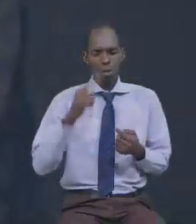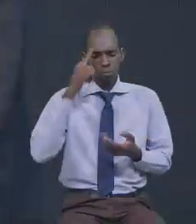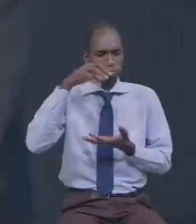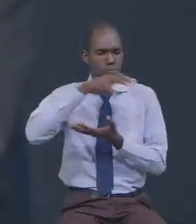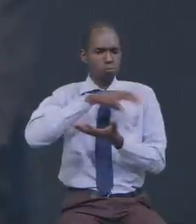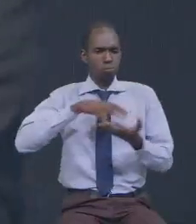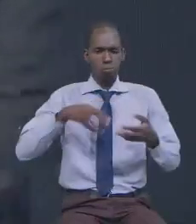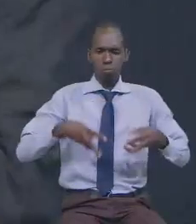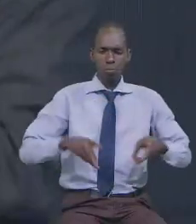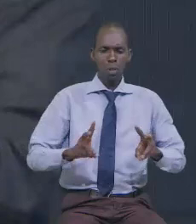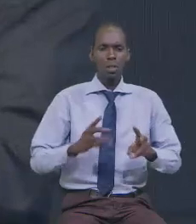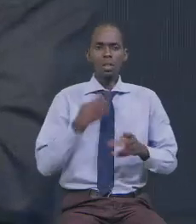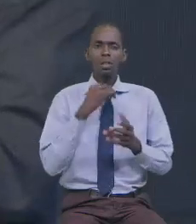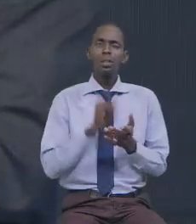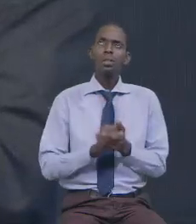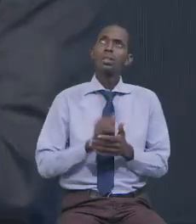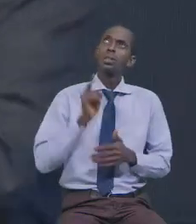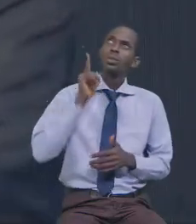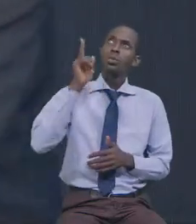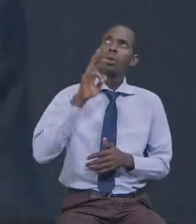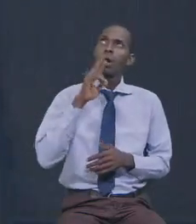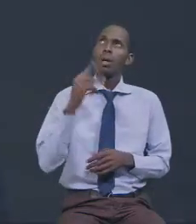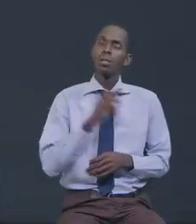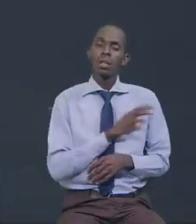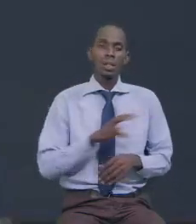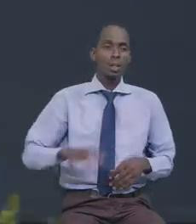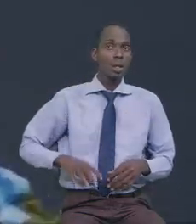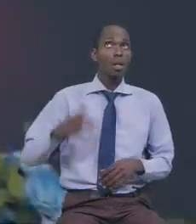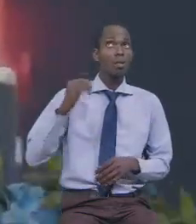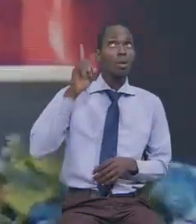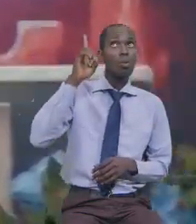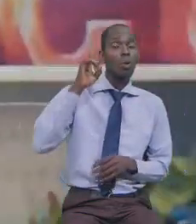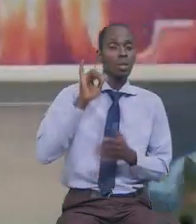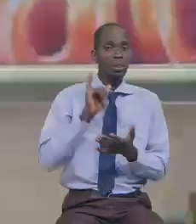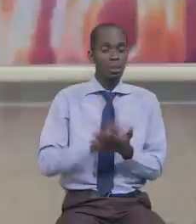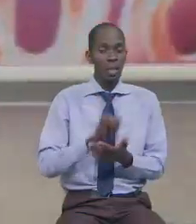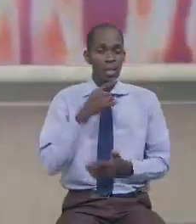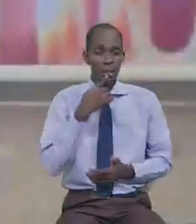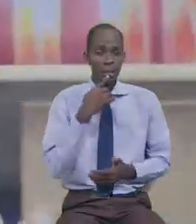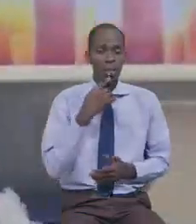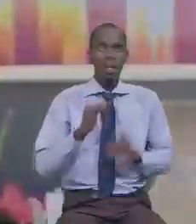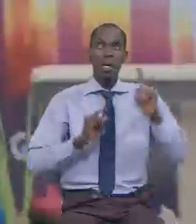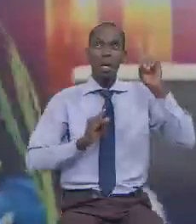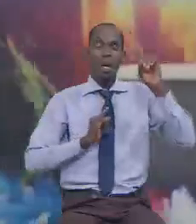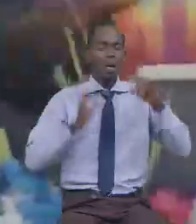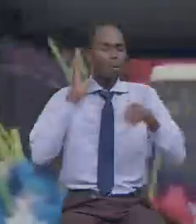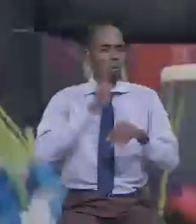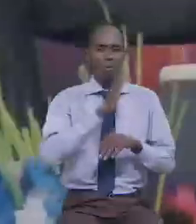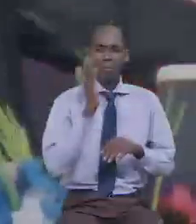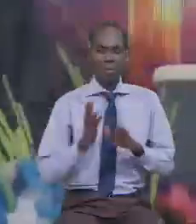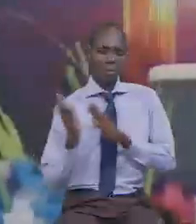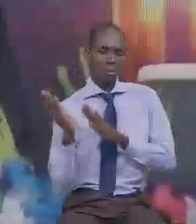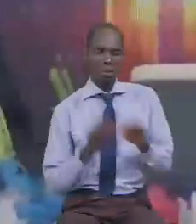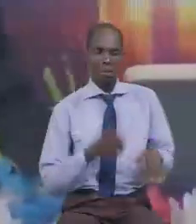thou art the Christ, the one that says, I will never leave you. I will never forsake